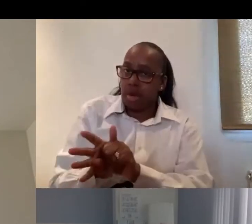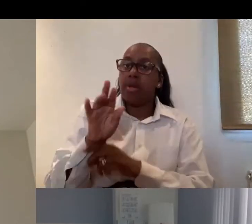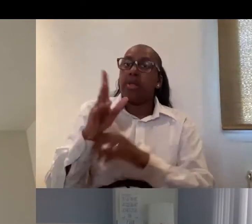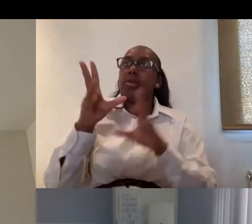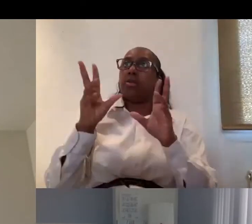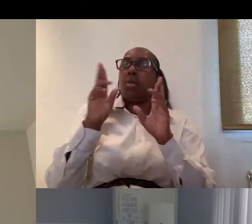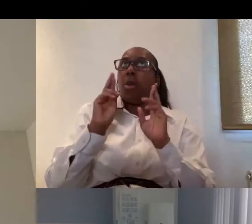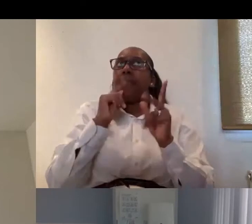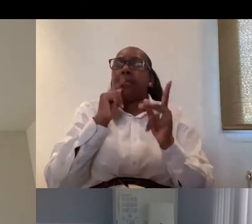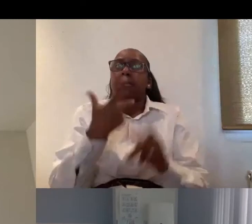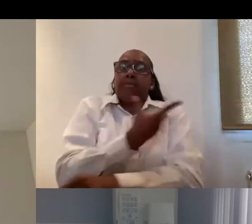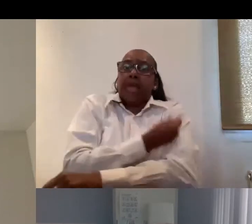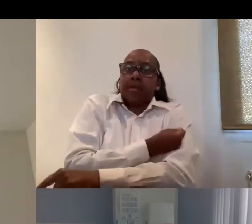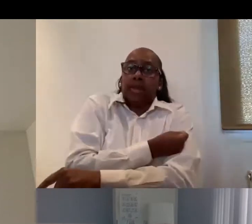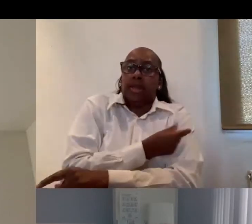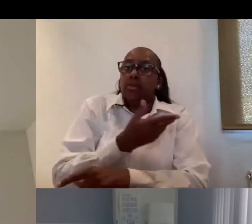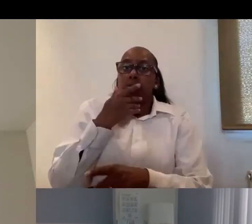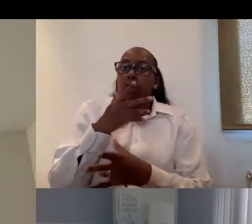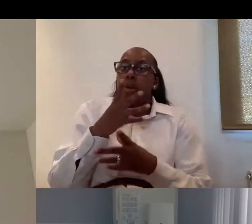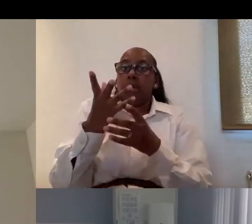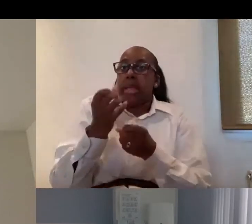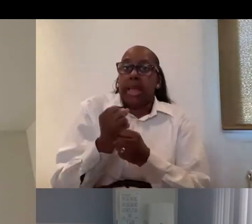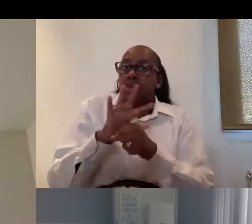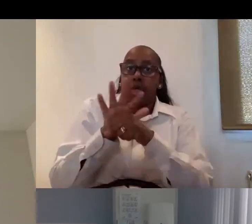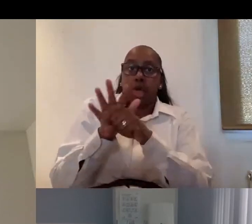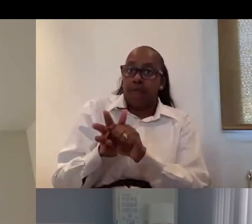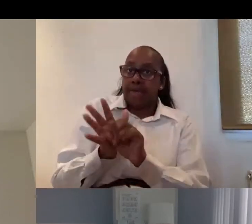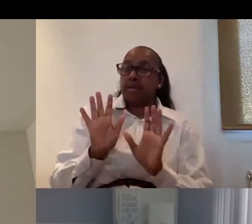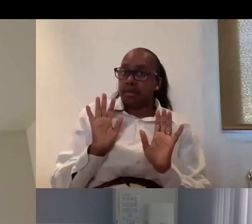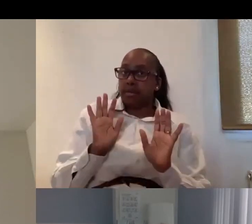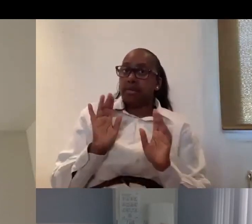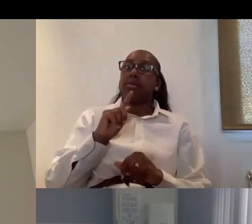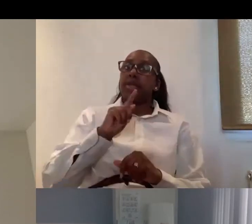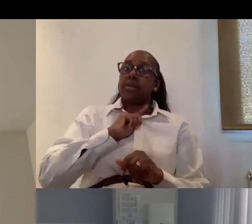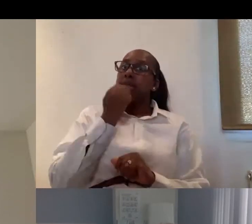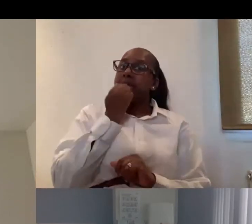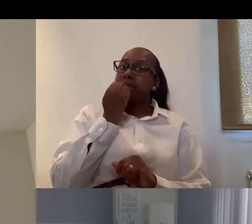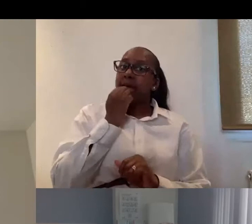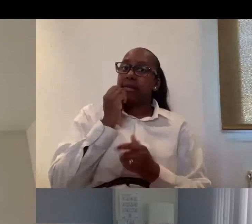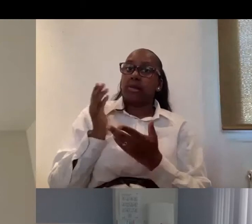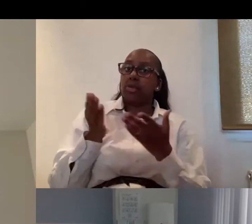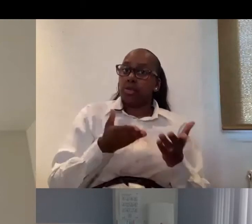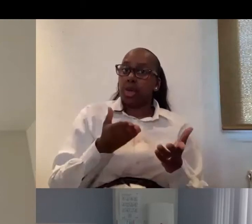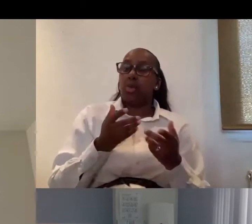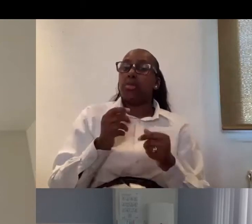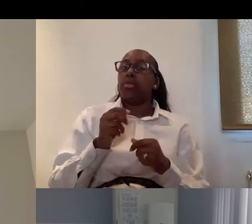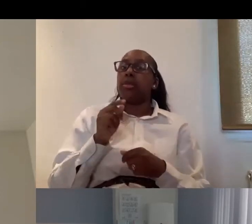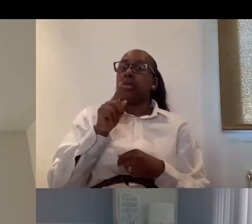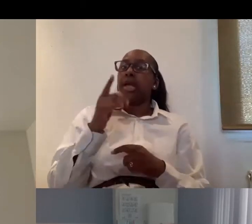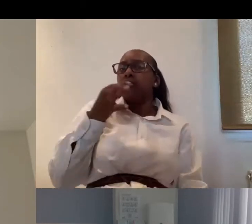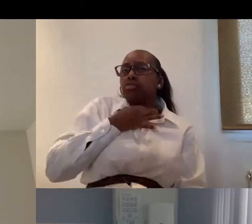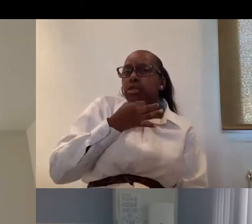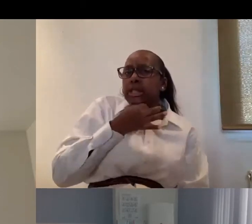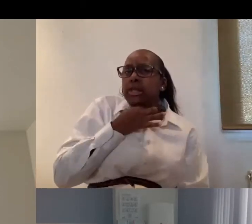through vaccination, you'll be less likely to catch COVID-19 at all. And that's what the data shows. The data shows that your risk